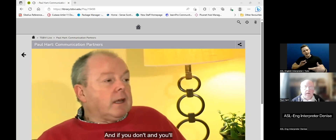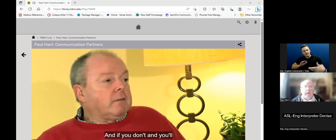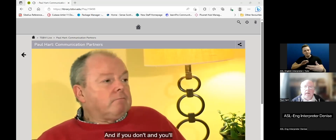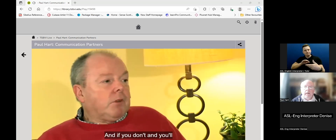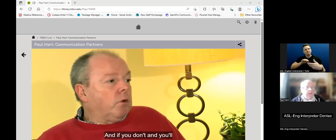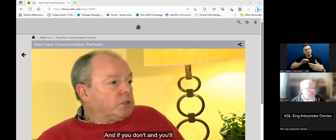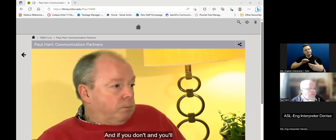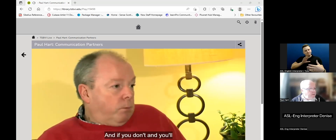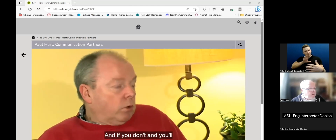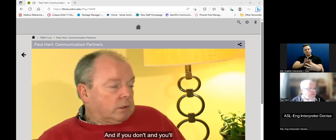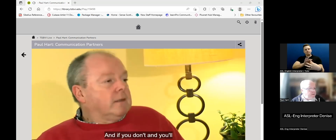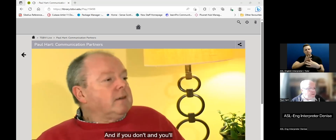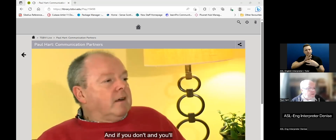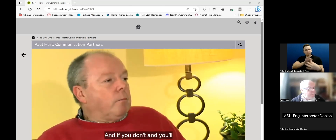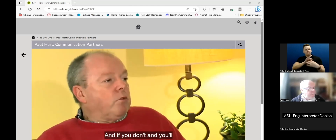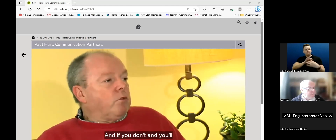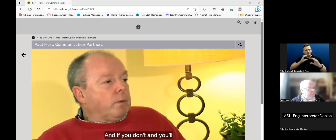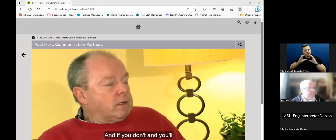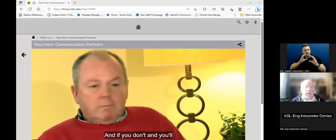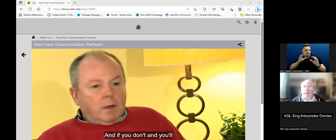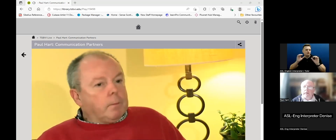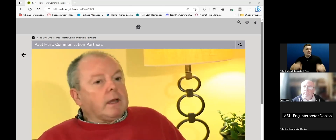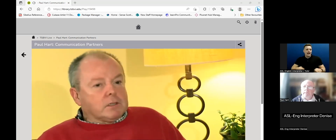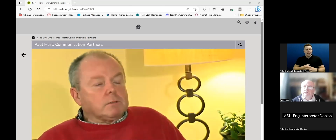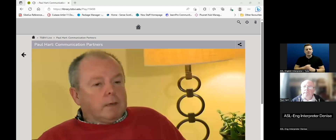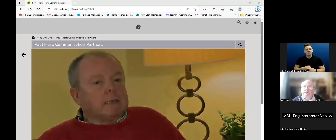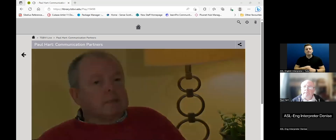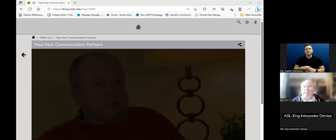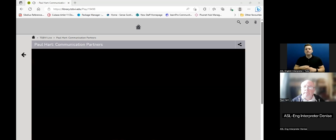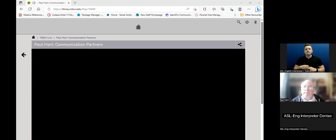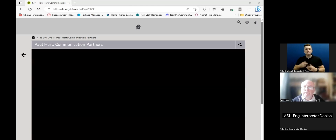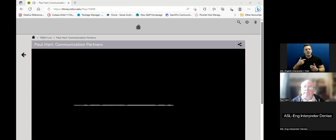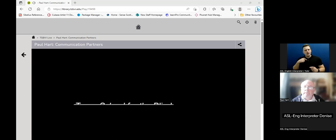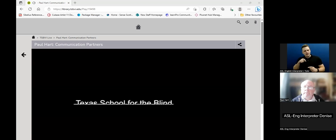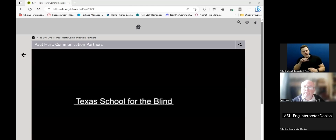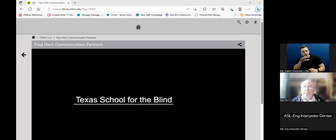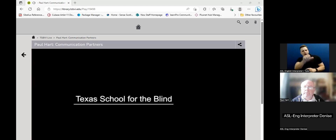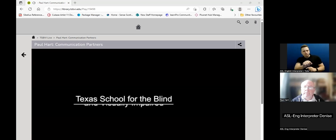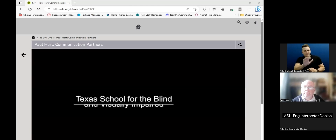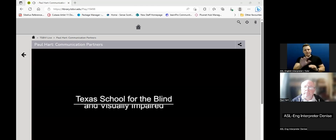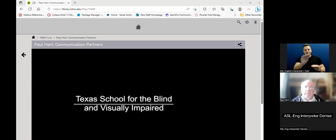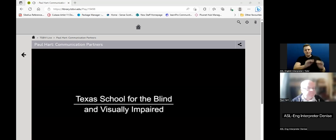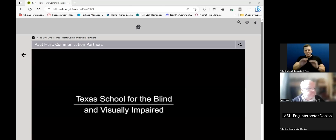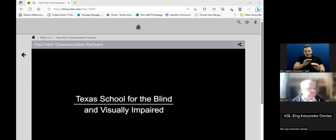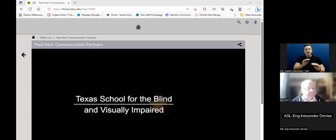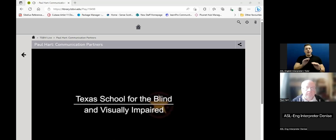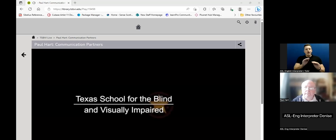don't, then you'll not spot a movement that a person makes.